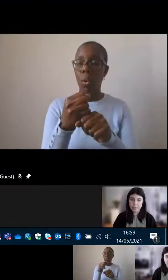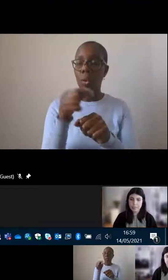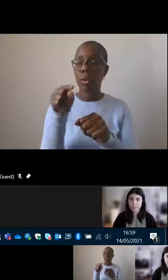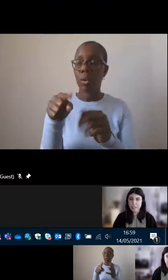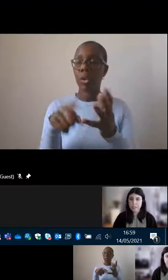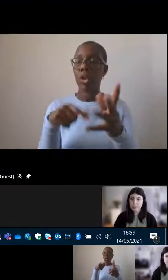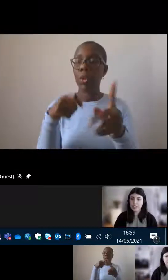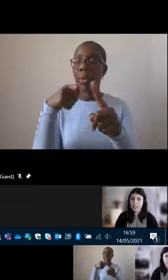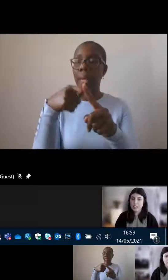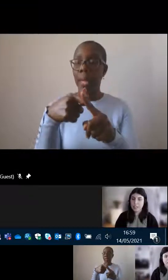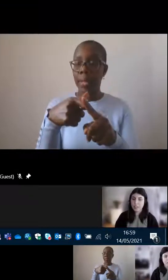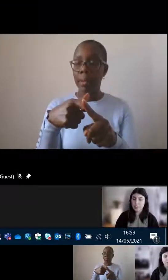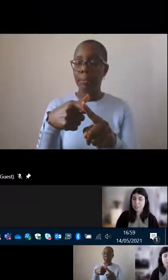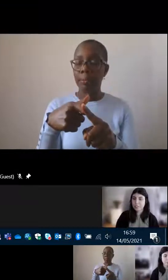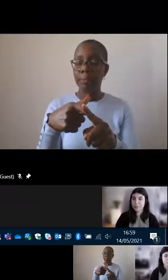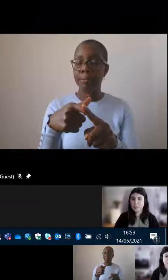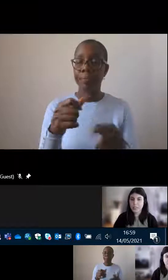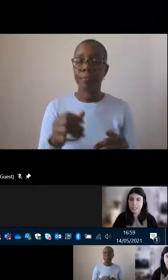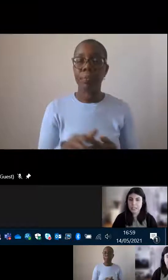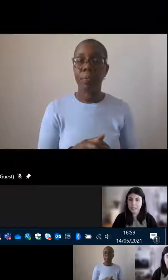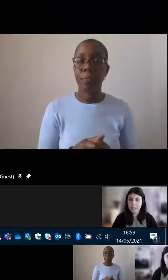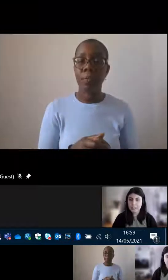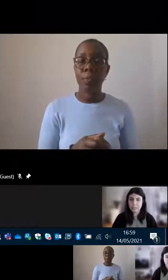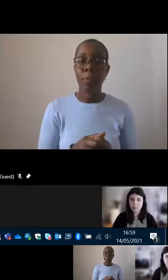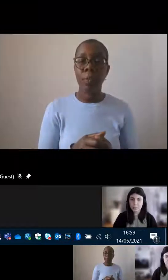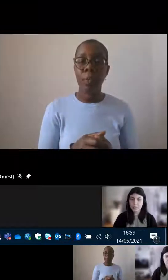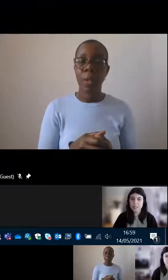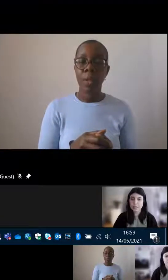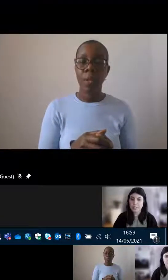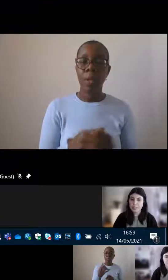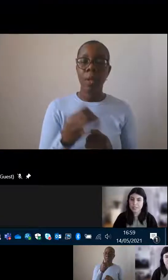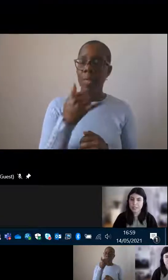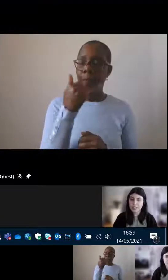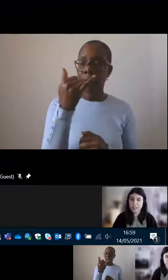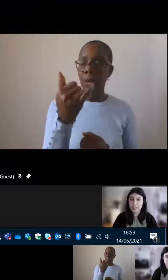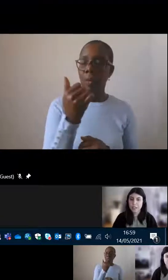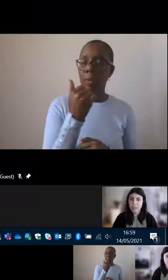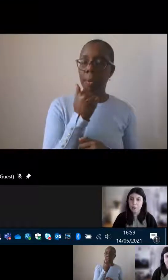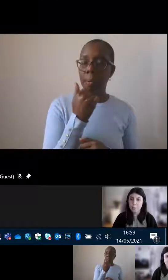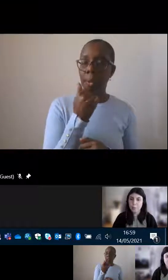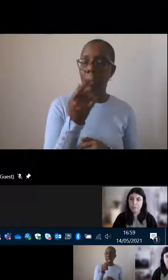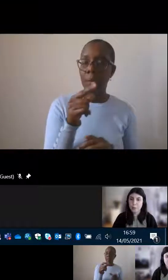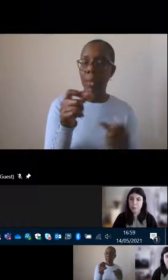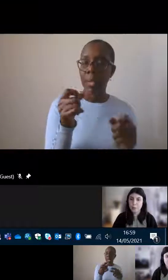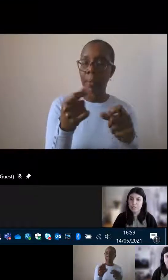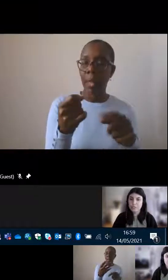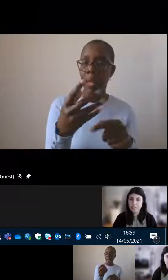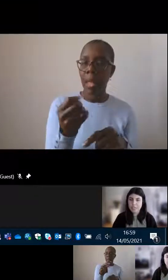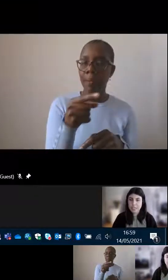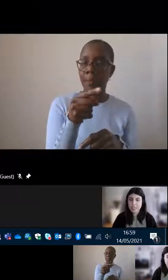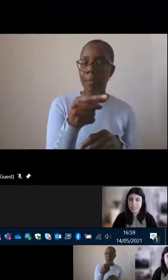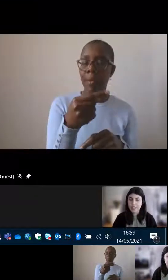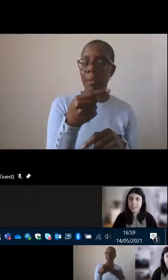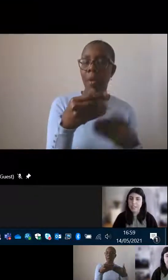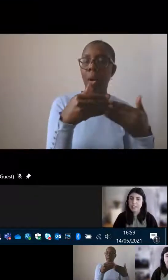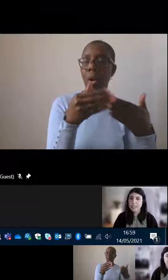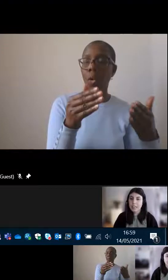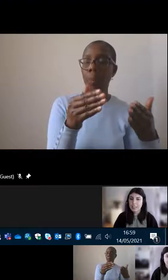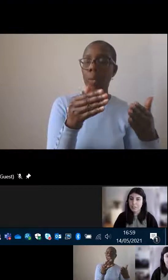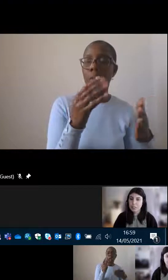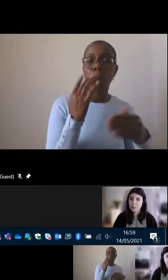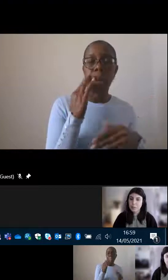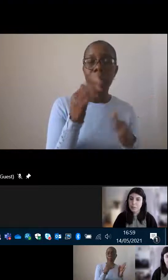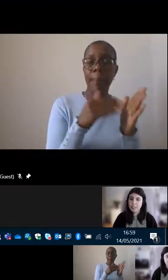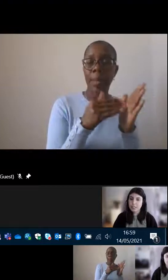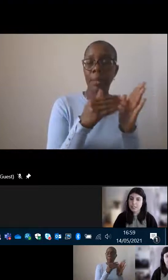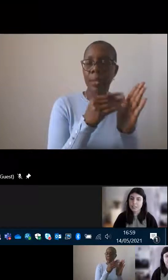newham.referrals@cgl.org.uk. And on their phone line, and I think as well on their emails, they're open from Monday to Friday,